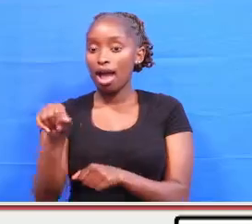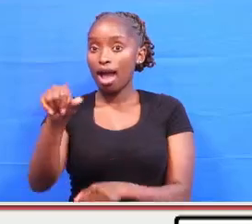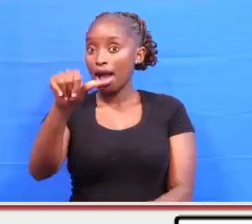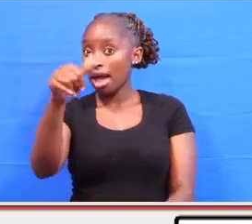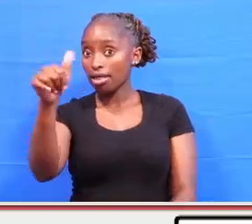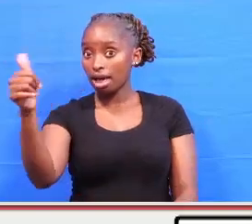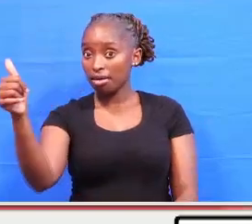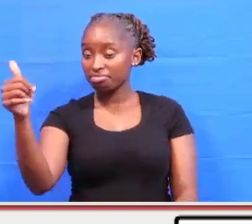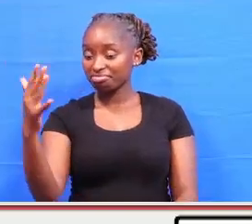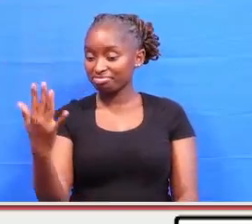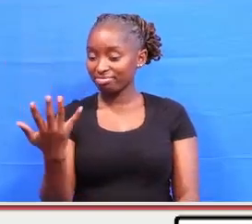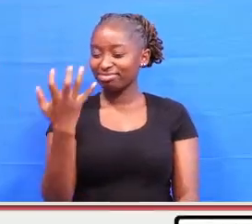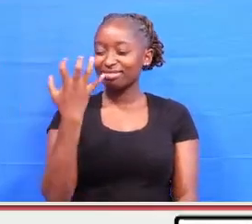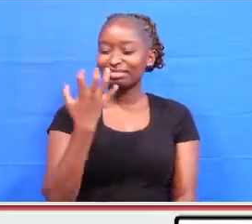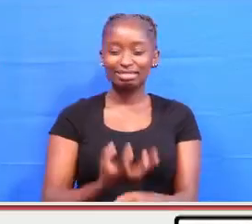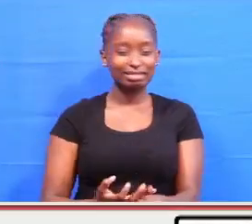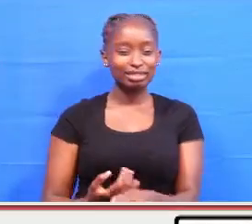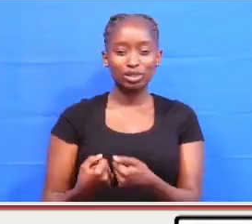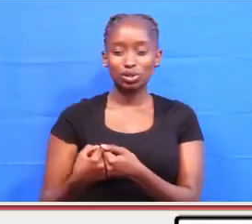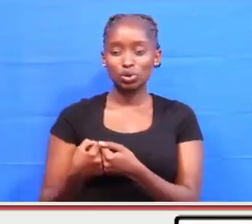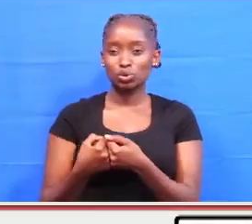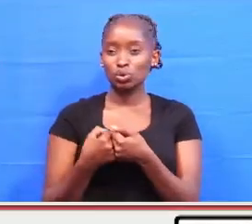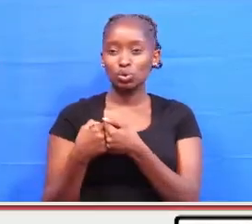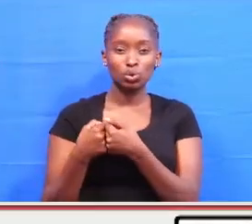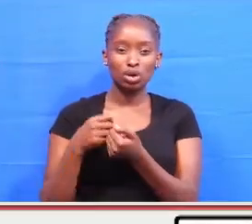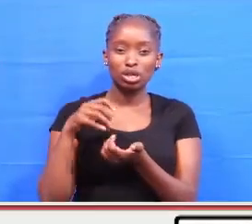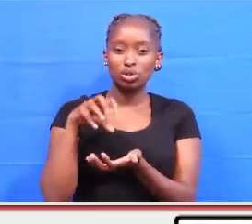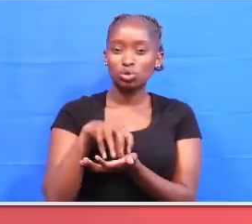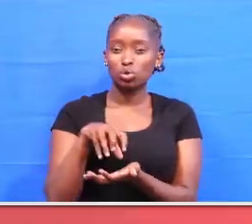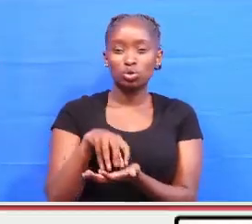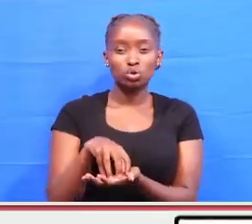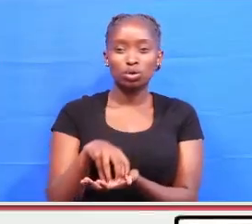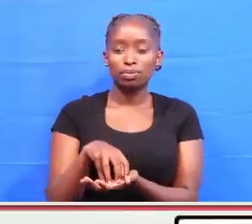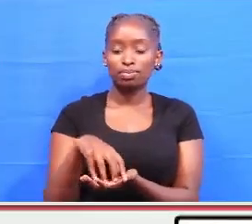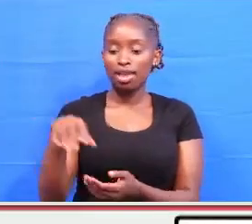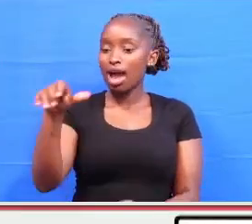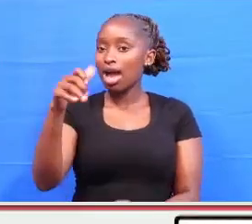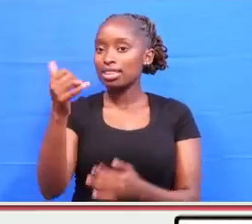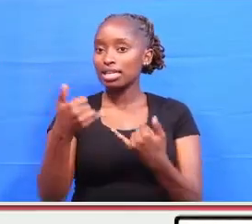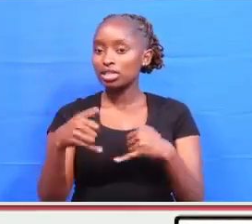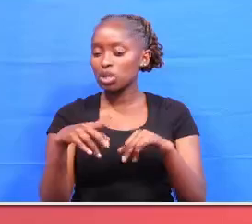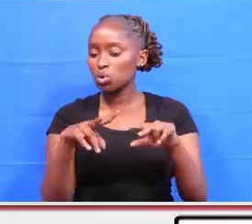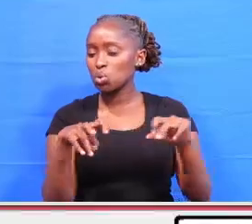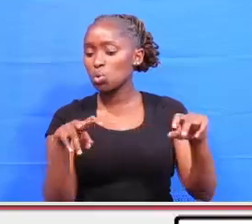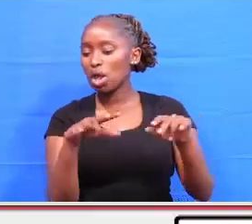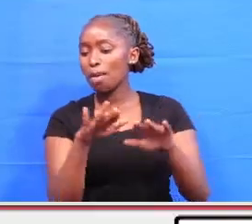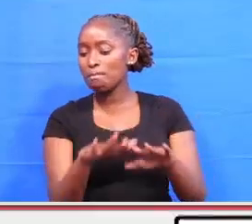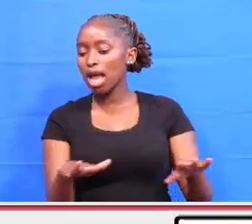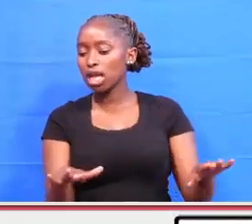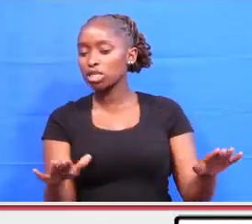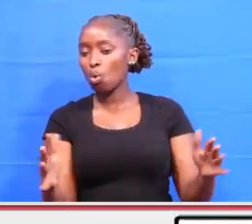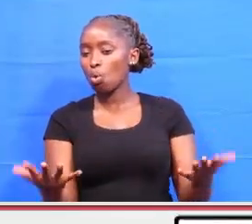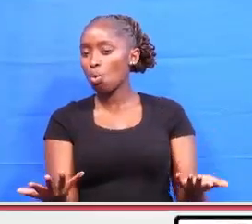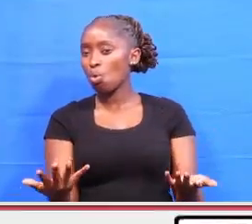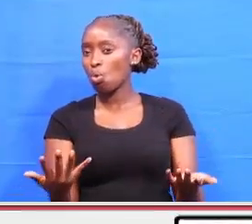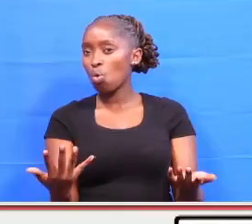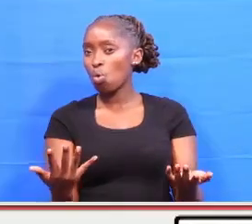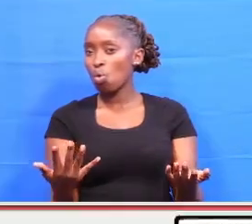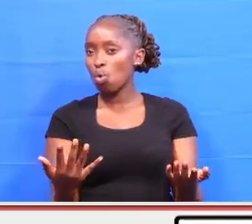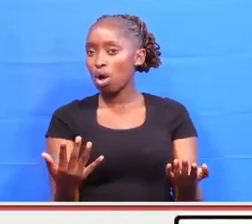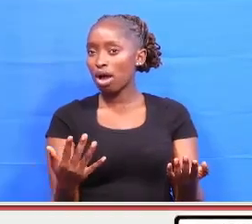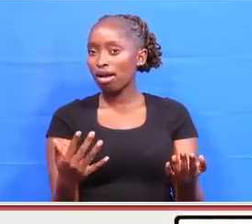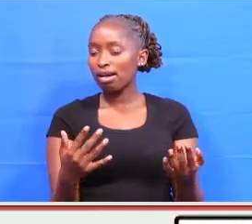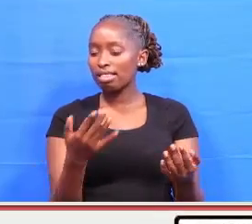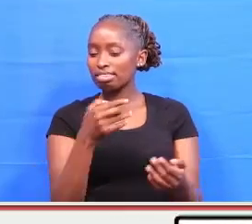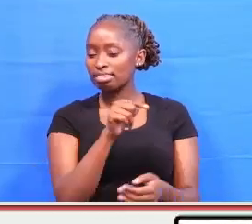situation. Mm-hmm. Others are testing the market to see how far can I